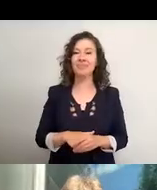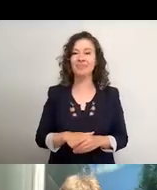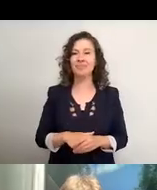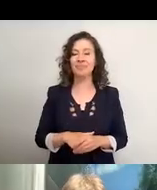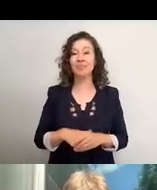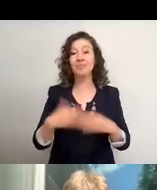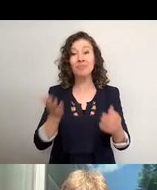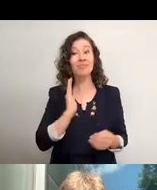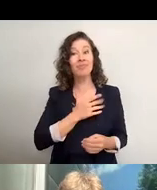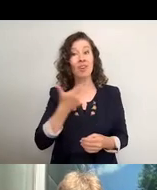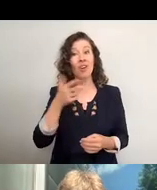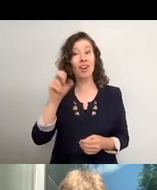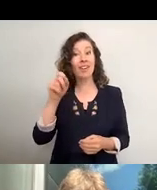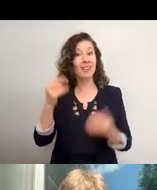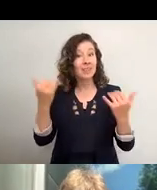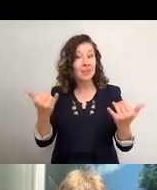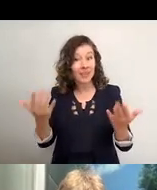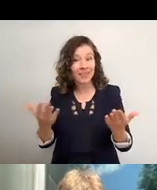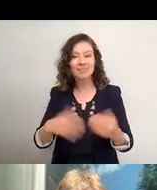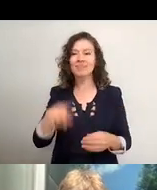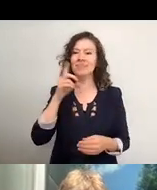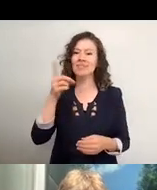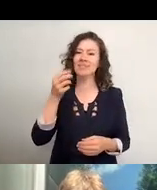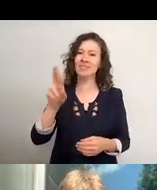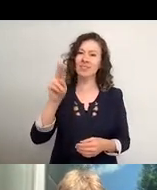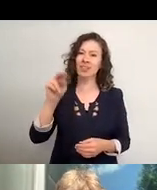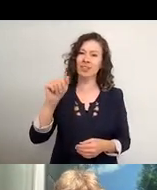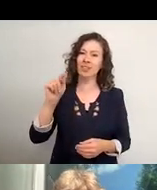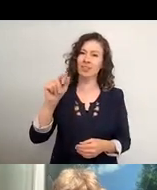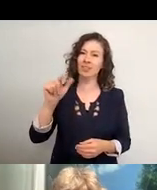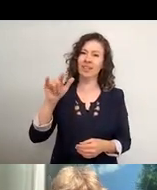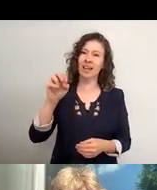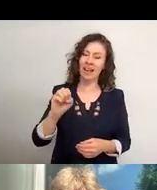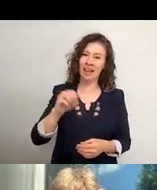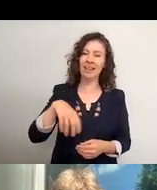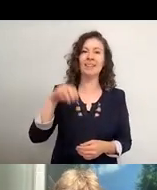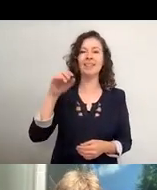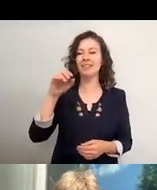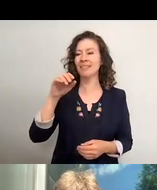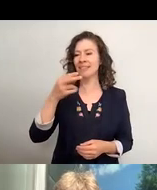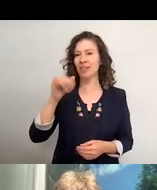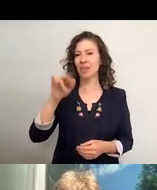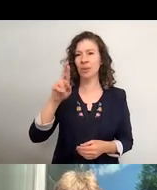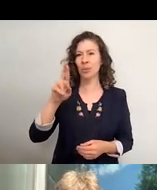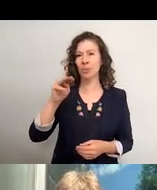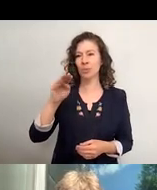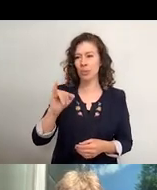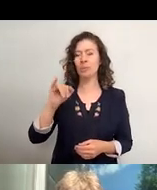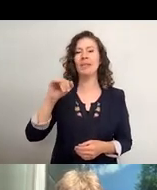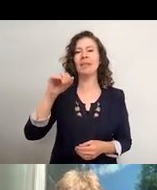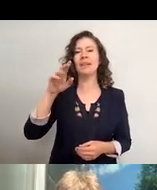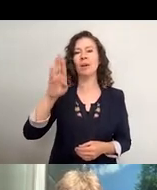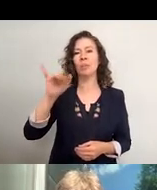Our guest today is Dr. Natalie Brito, who is currently an assistant professor